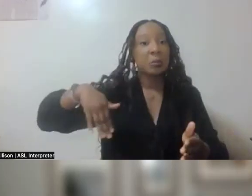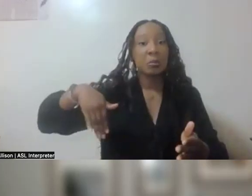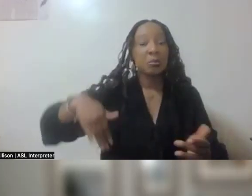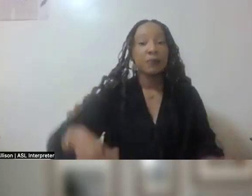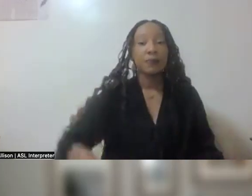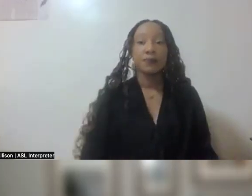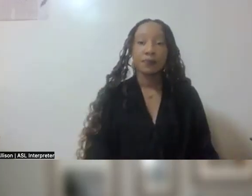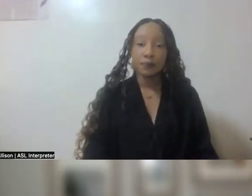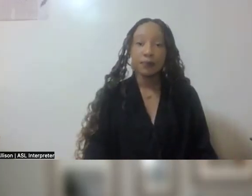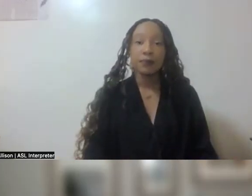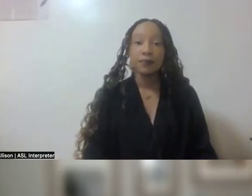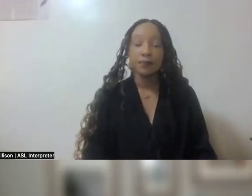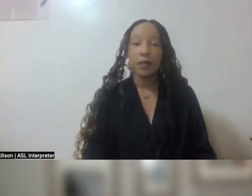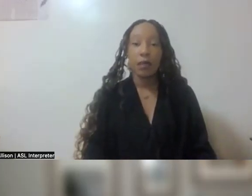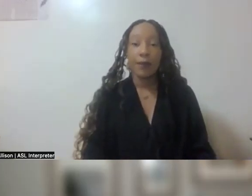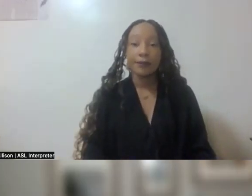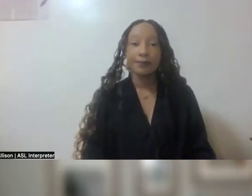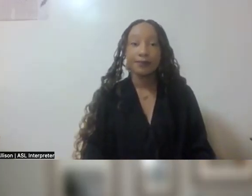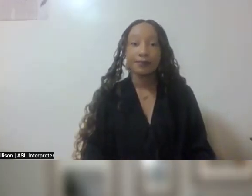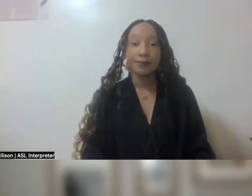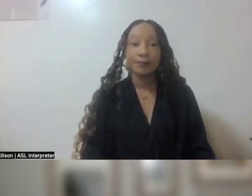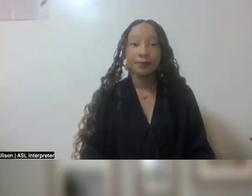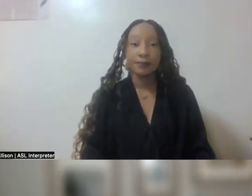Got it. Okay, thank you.